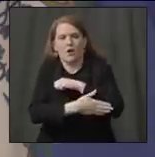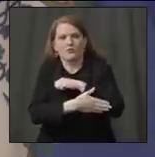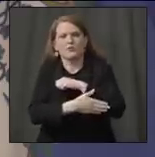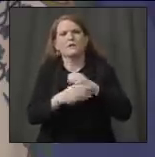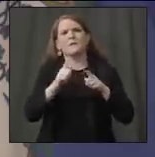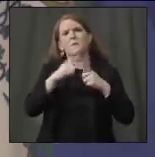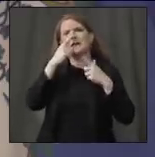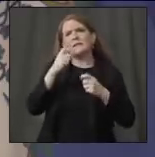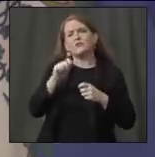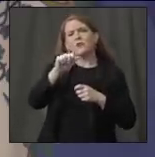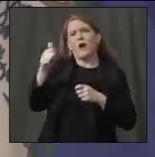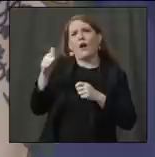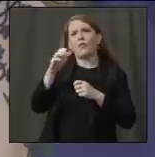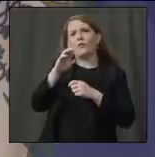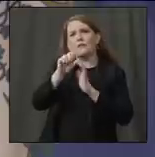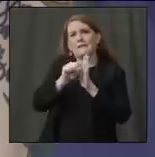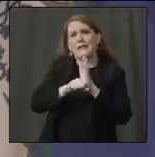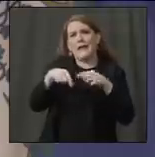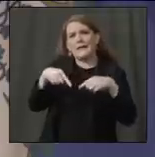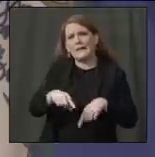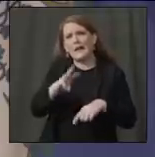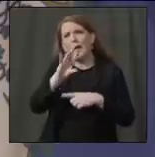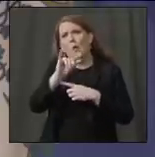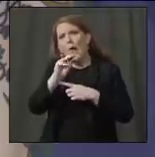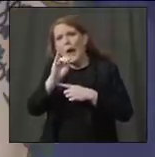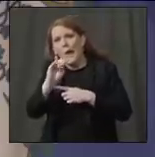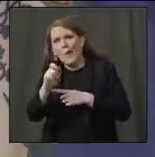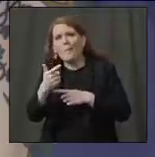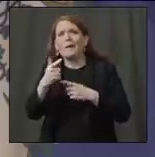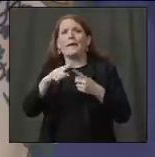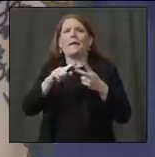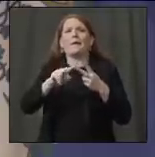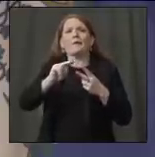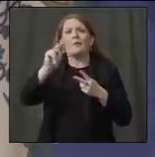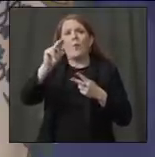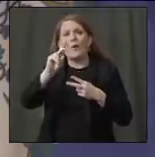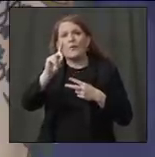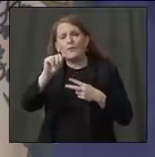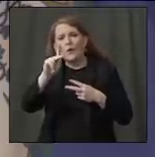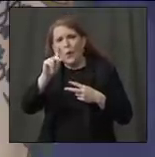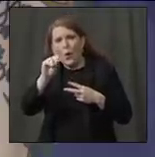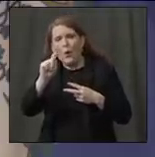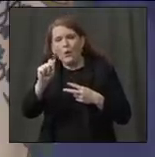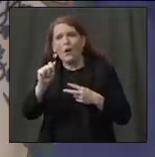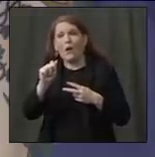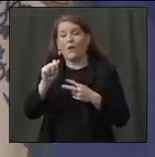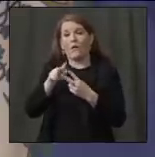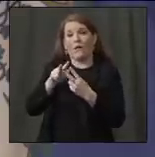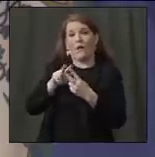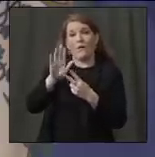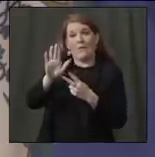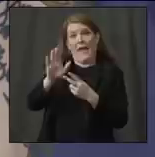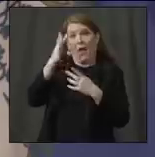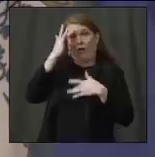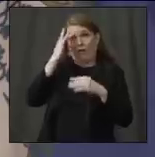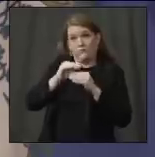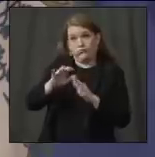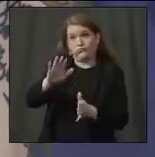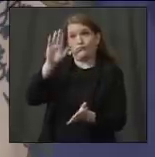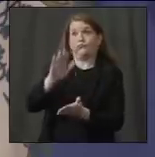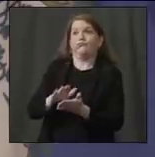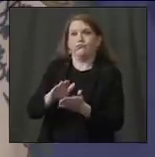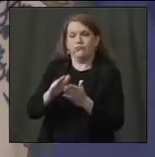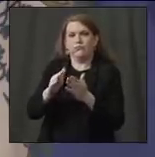very low COVID infection-related rates, but they get half their budget from taxes on